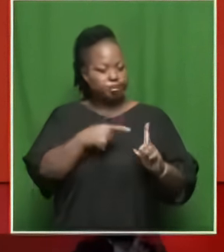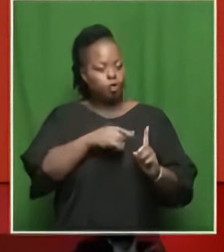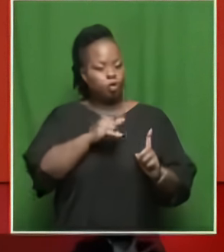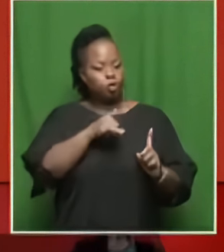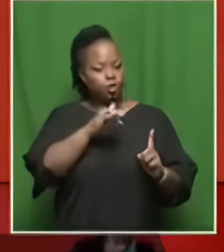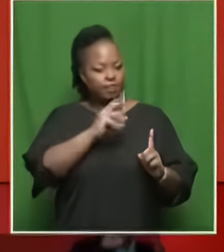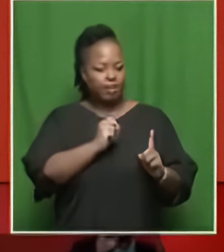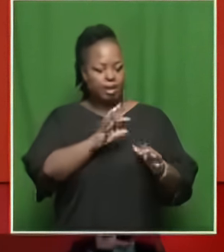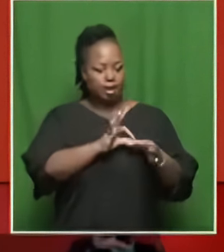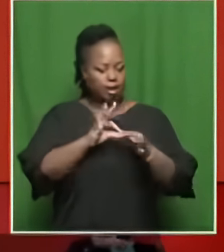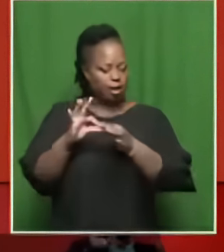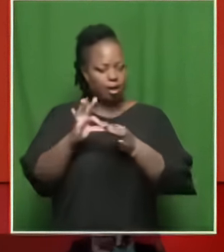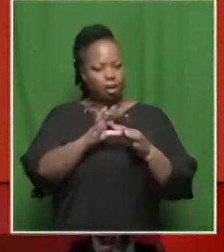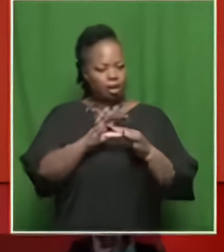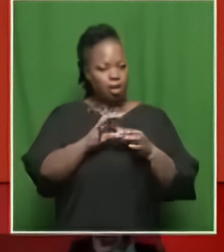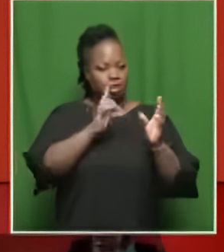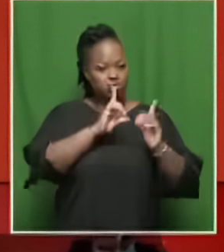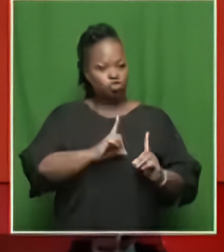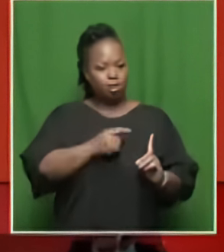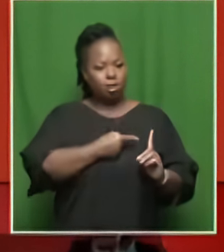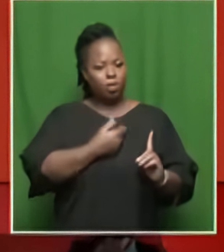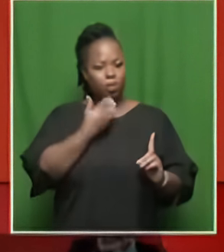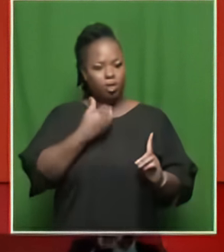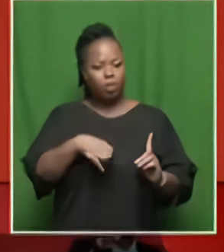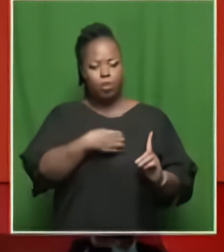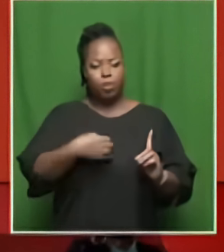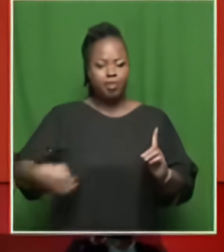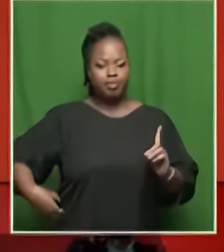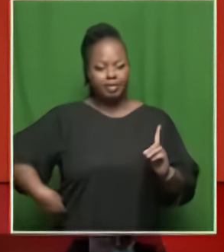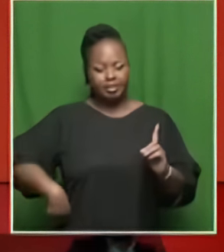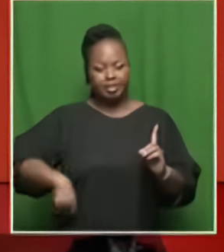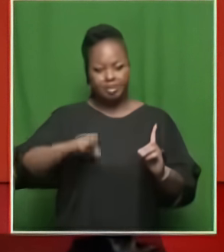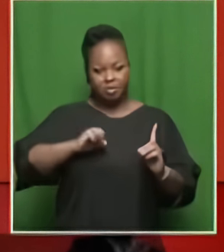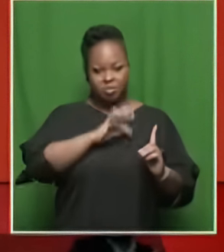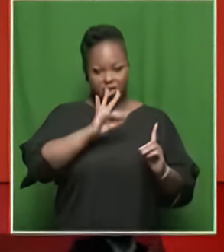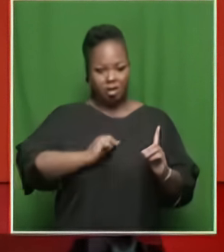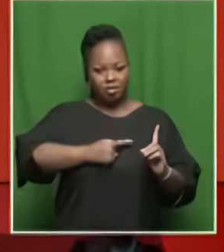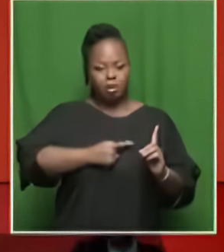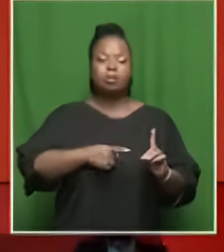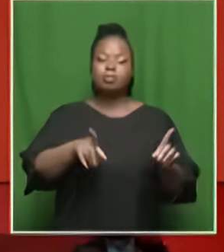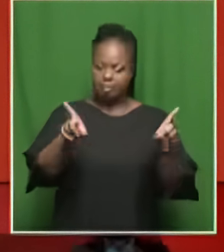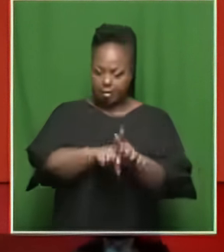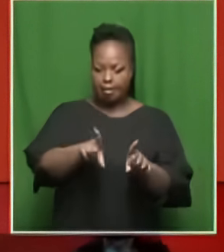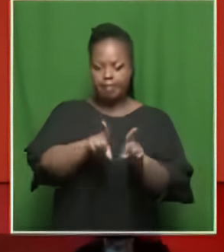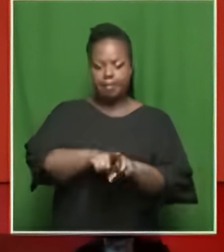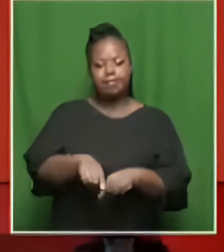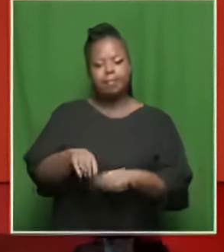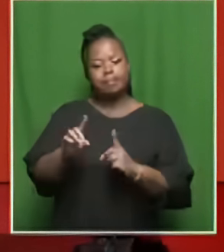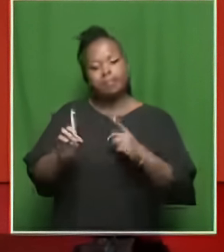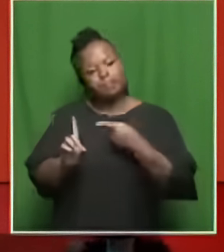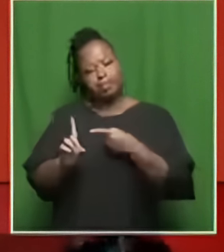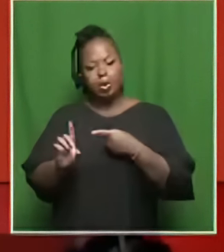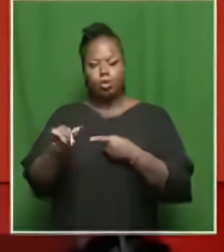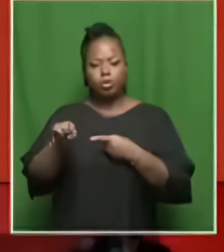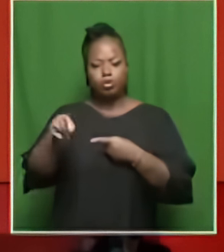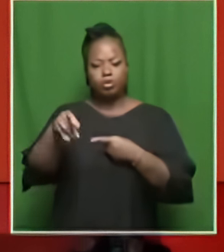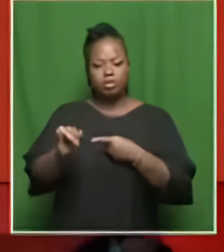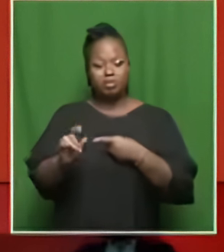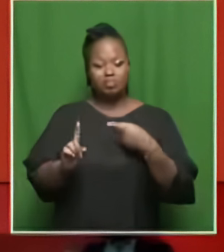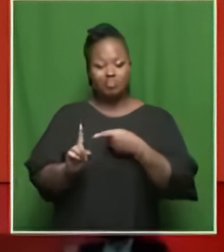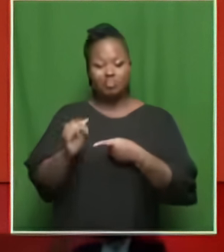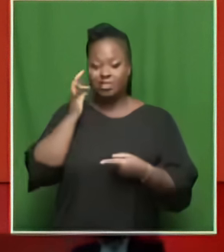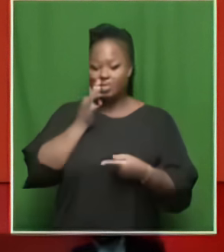special relationship with the President of the Republic of South Africa. The same goes to Brown Mokhotsi, who